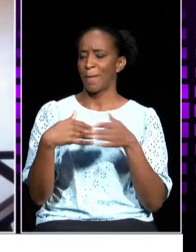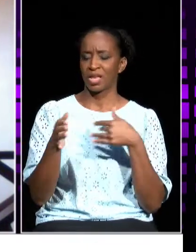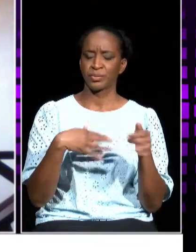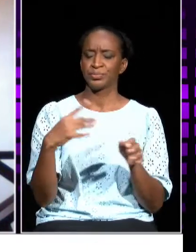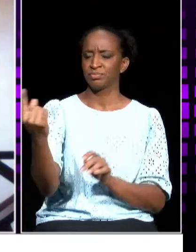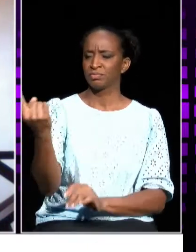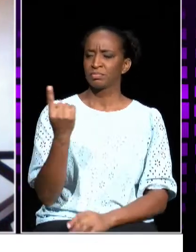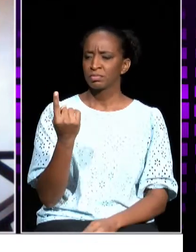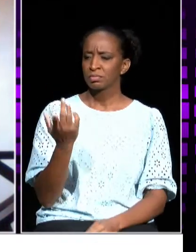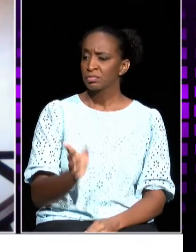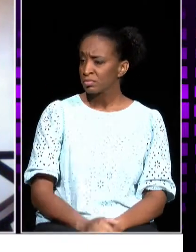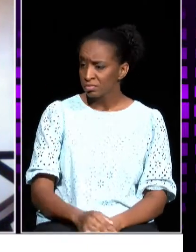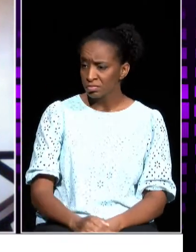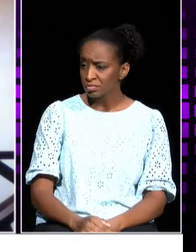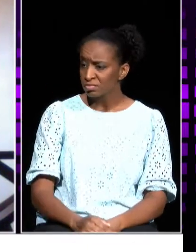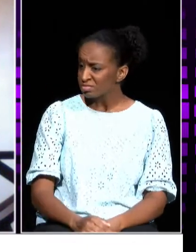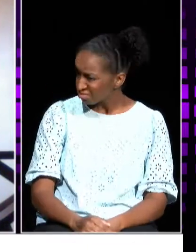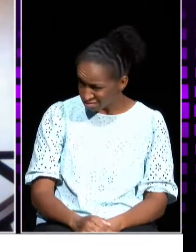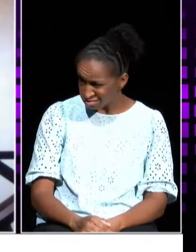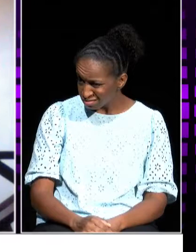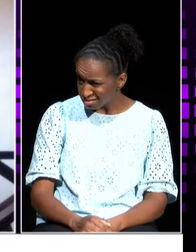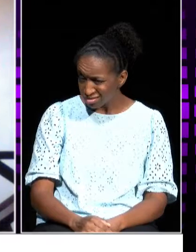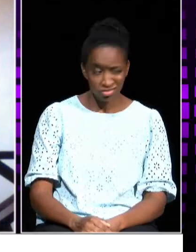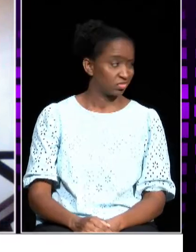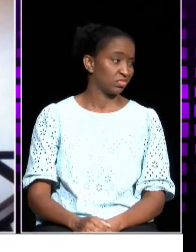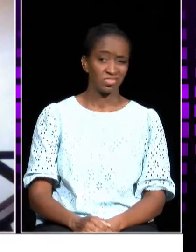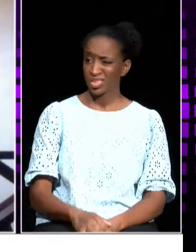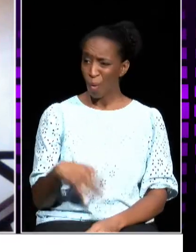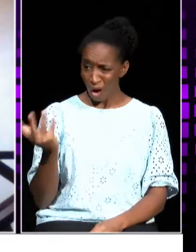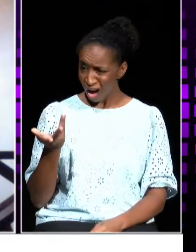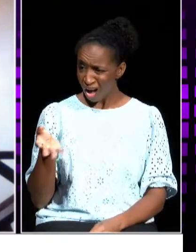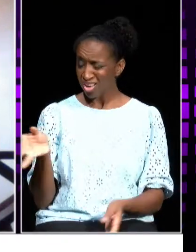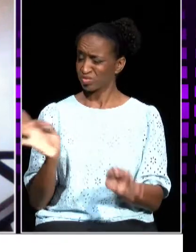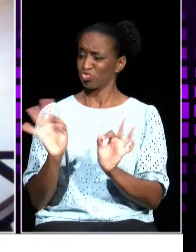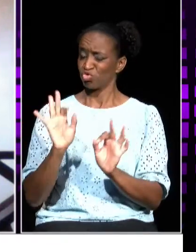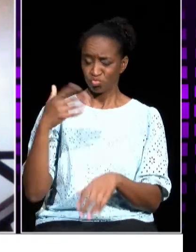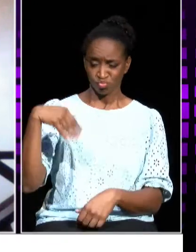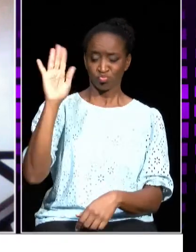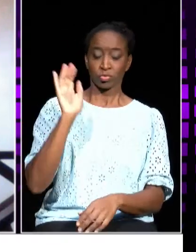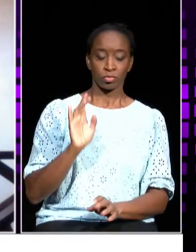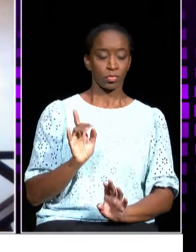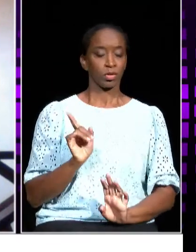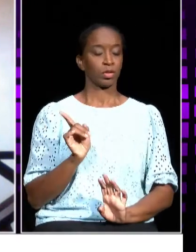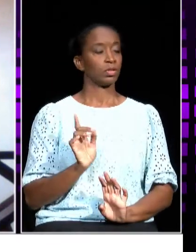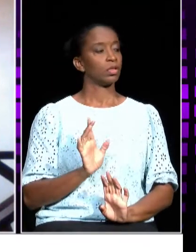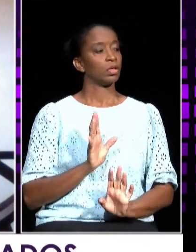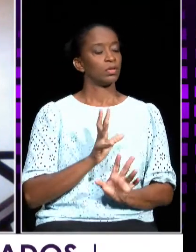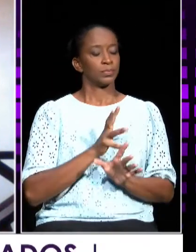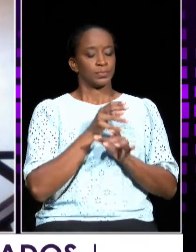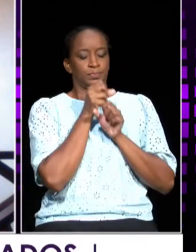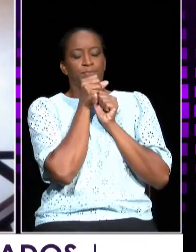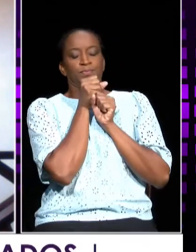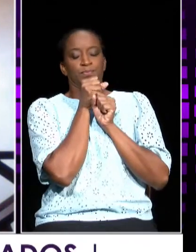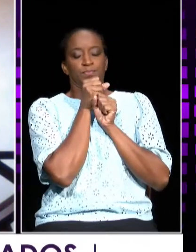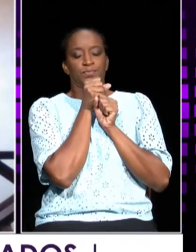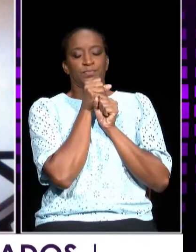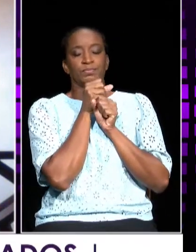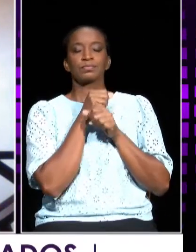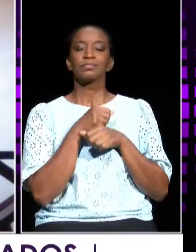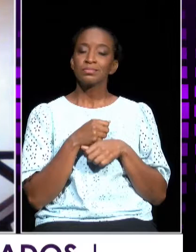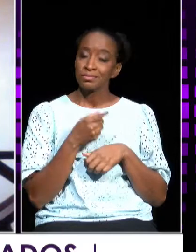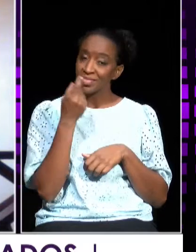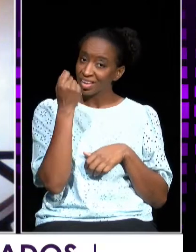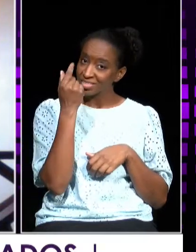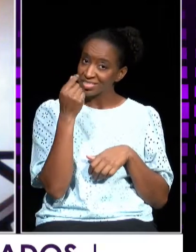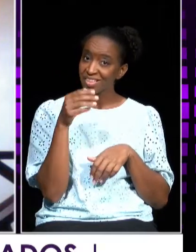I don't want to hear that. And the conversation is ended. So I think instead of corporal punishment, we need to